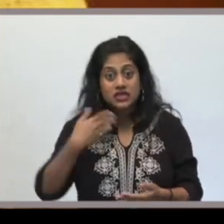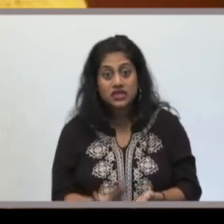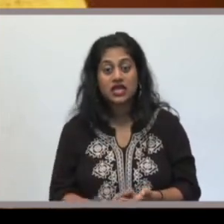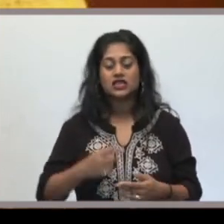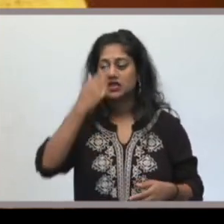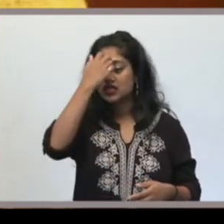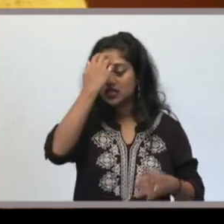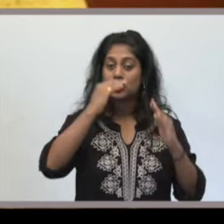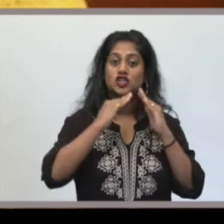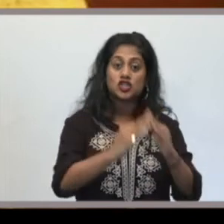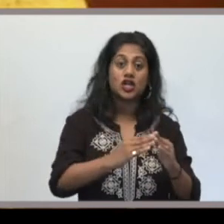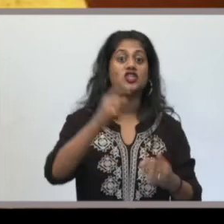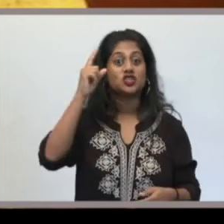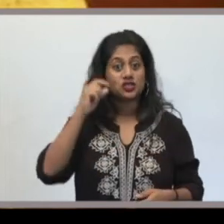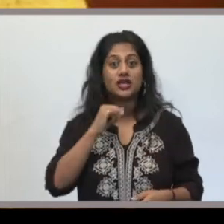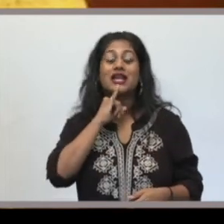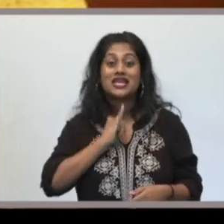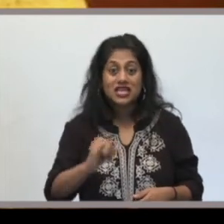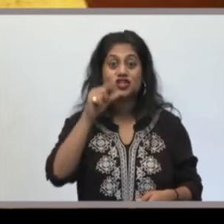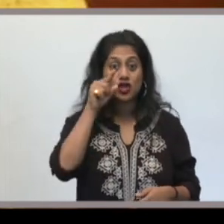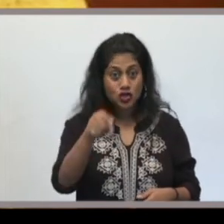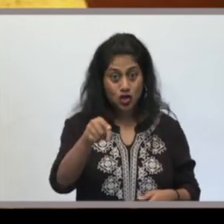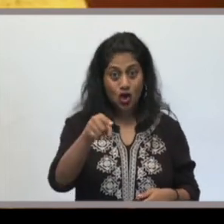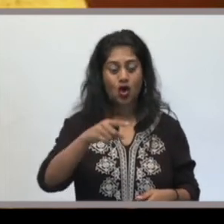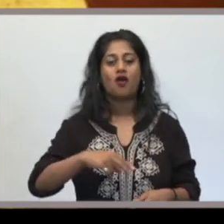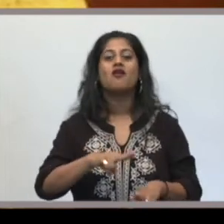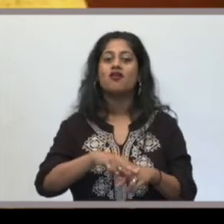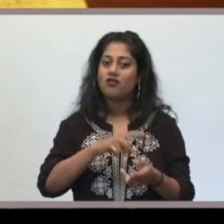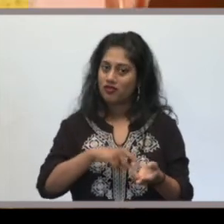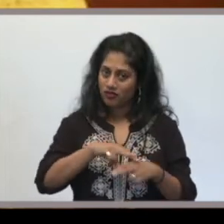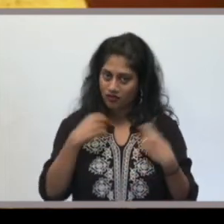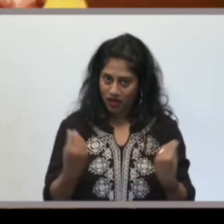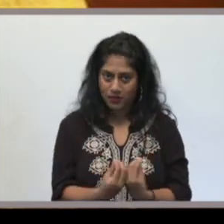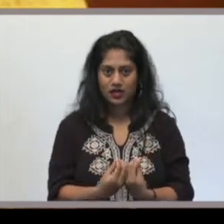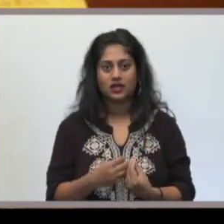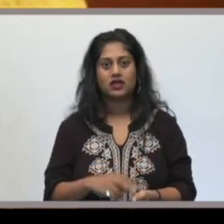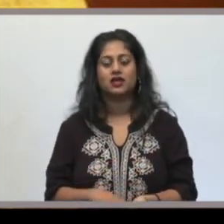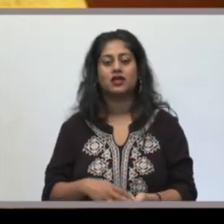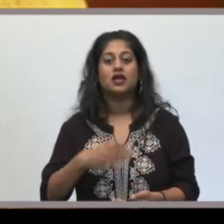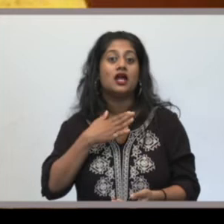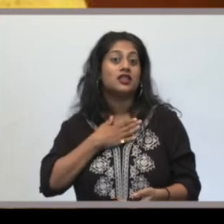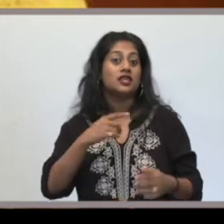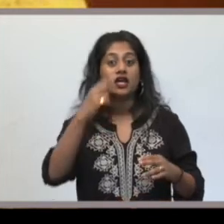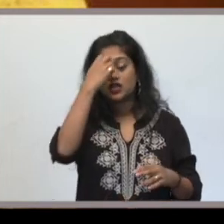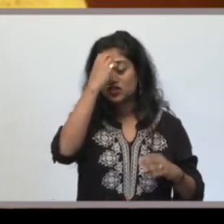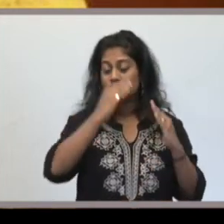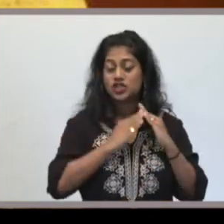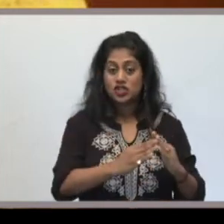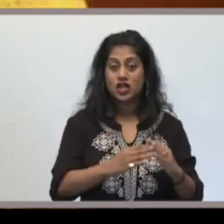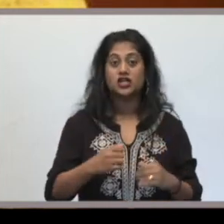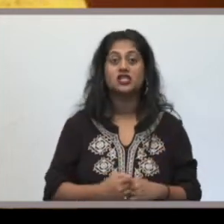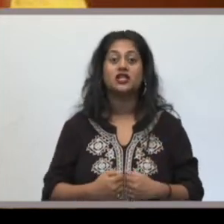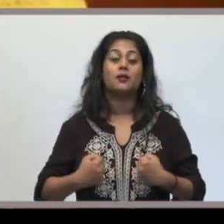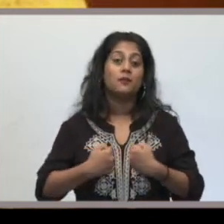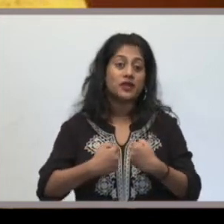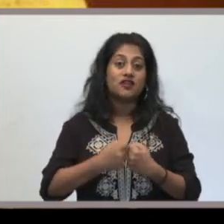You need to be in a family. You need to be in a small group so you can have those people to encourage you in tough